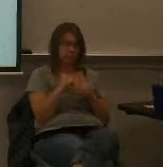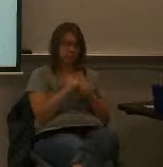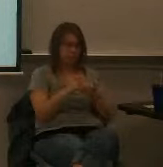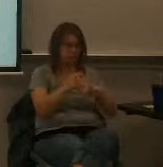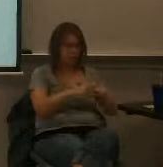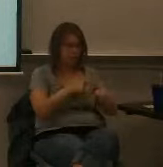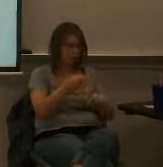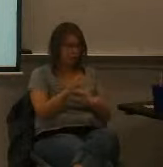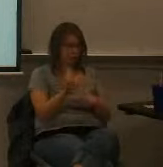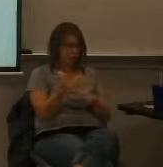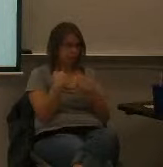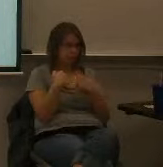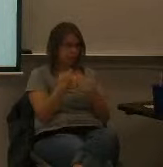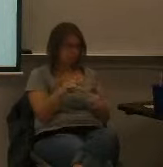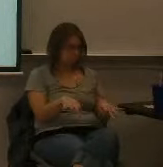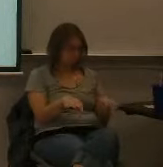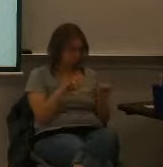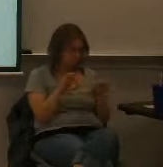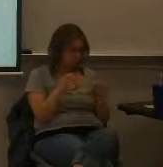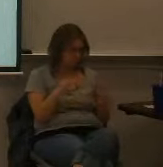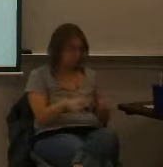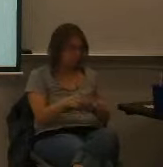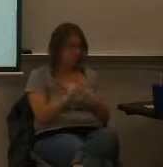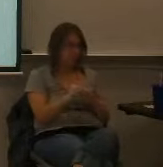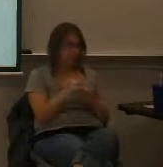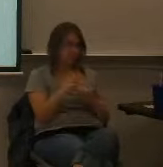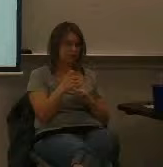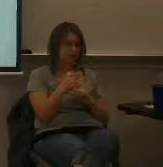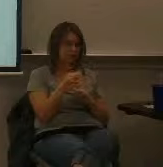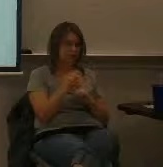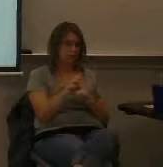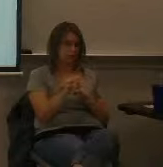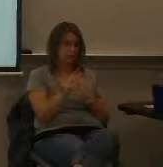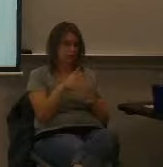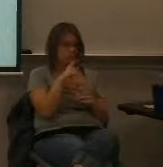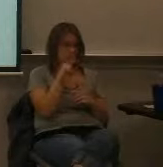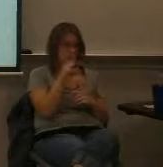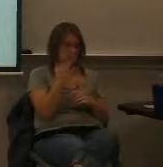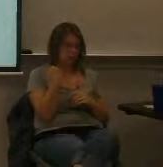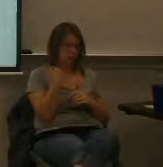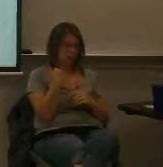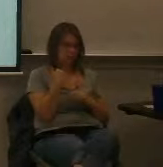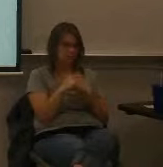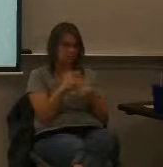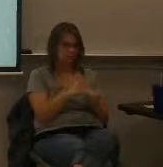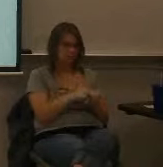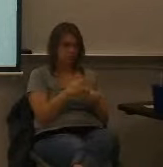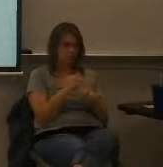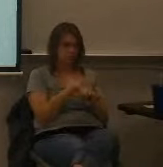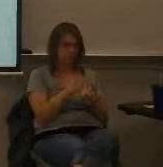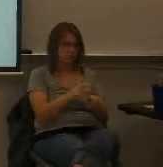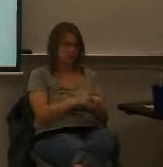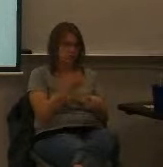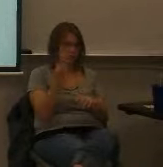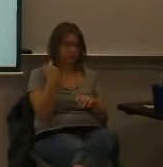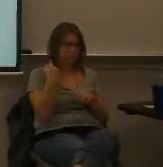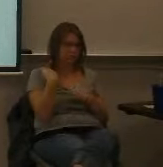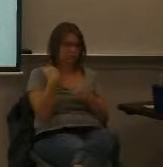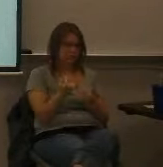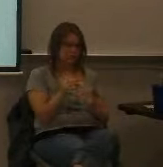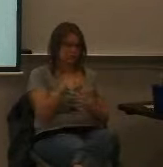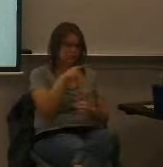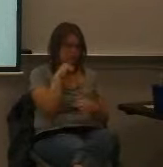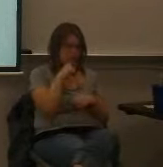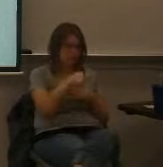how long it had been since a flood, how extreme the period of drying was, how long it was, and how long it's been since that period of